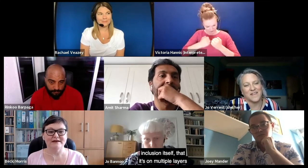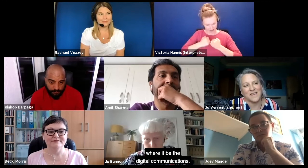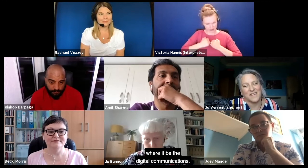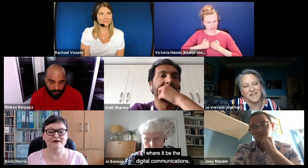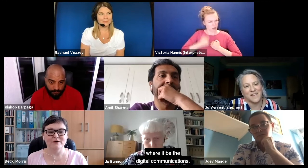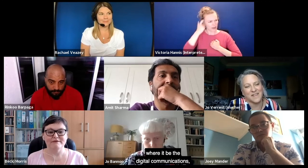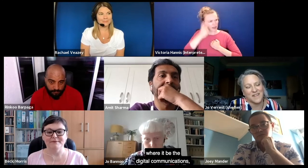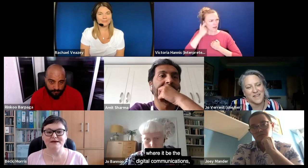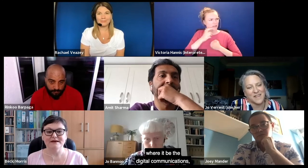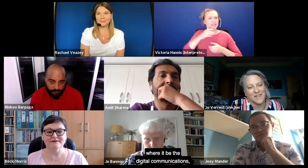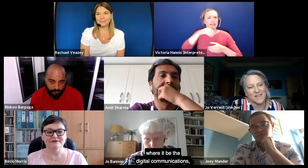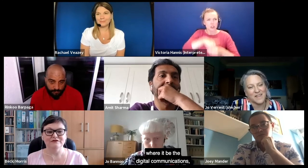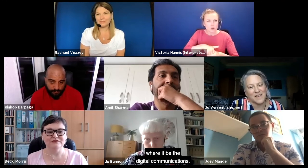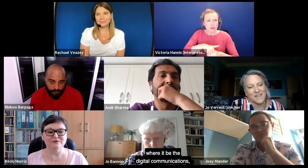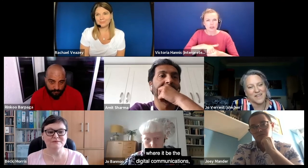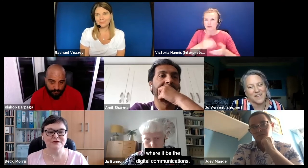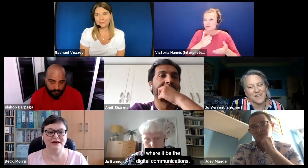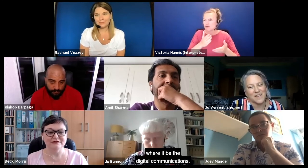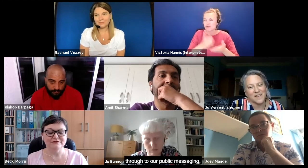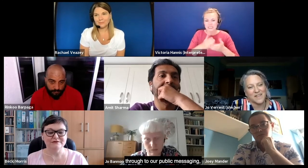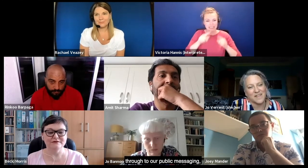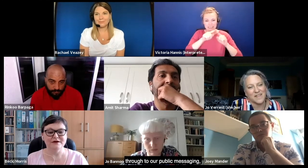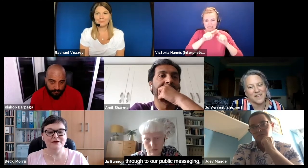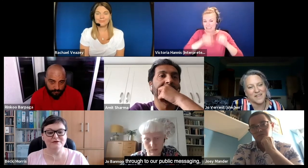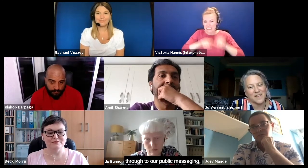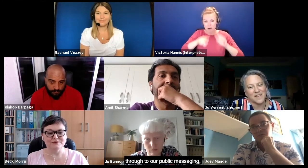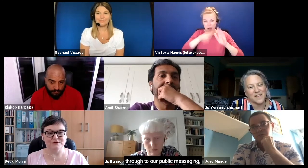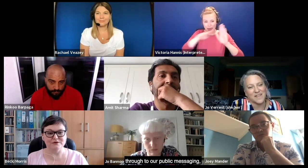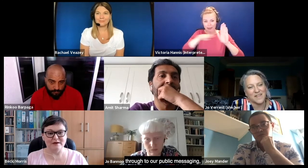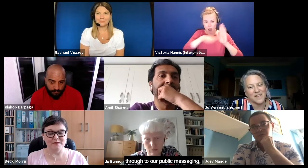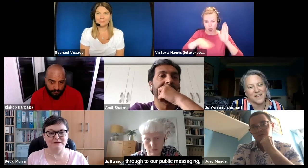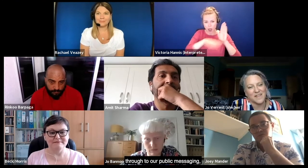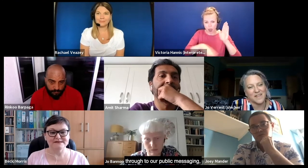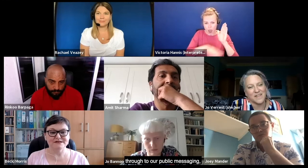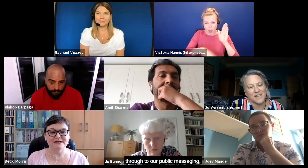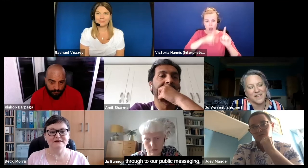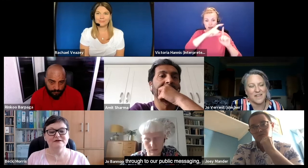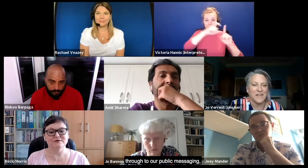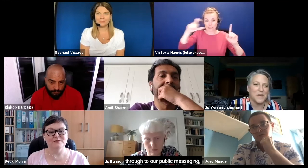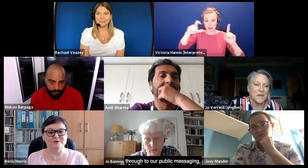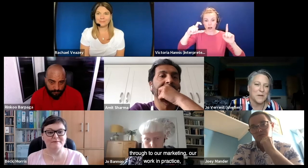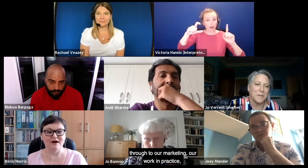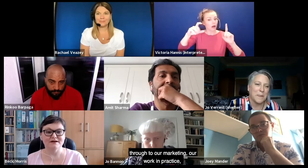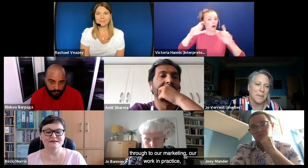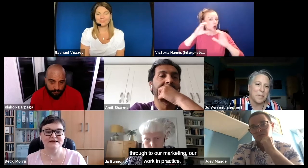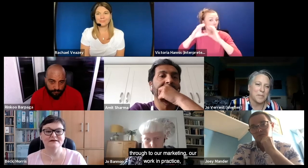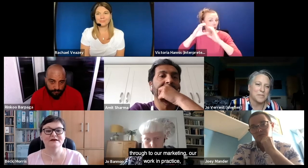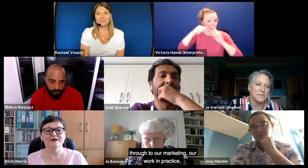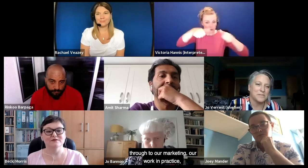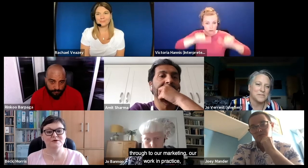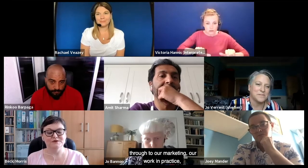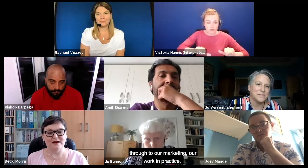multiple layers, where it be the digital communications, through to our public messaging, through to our